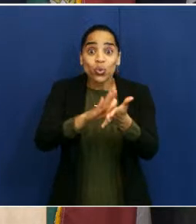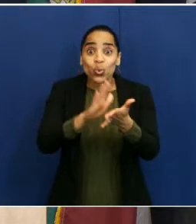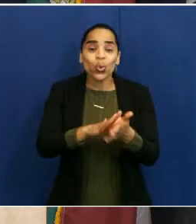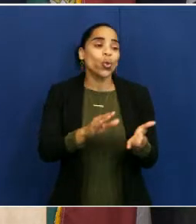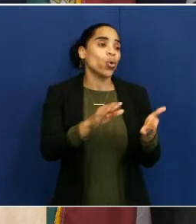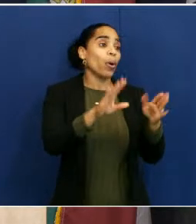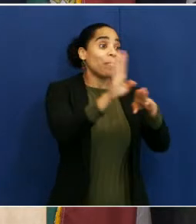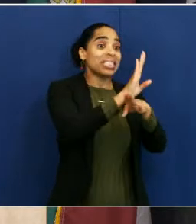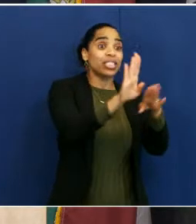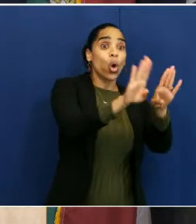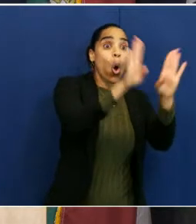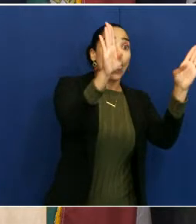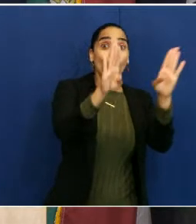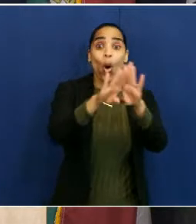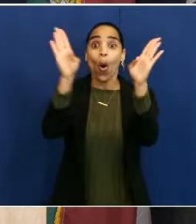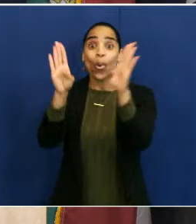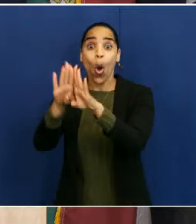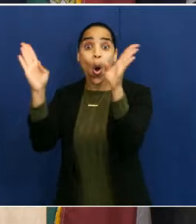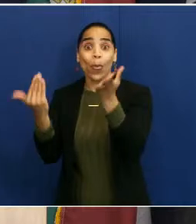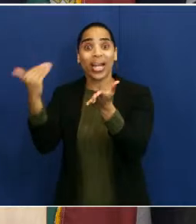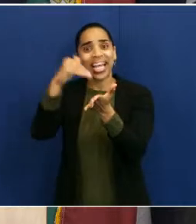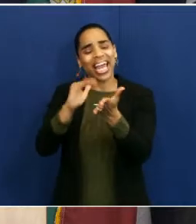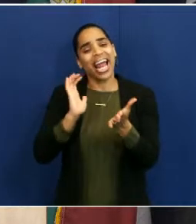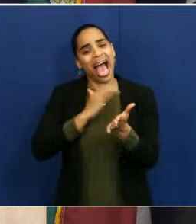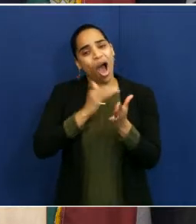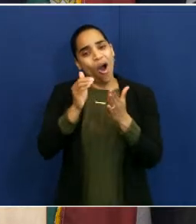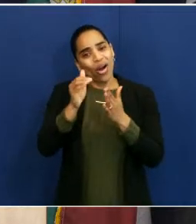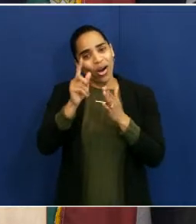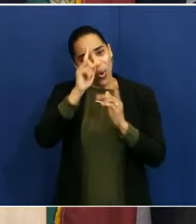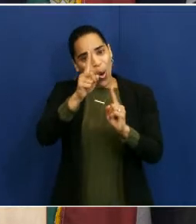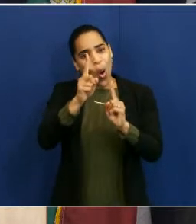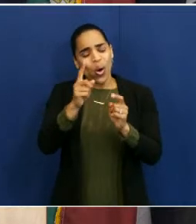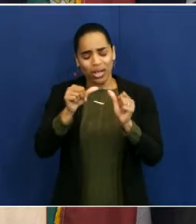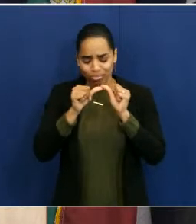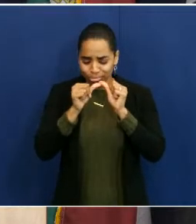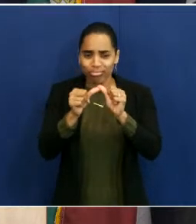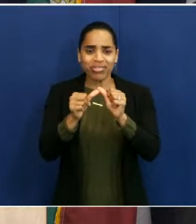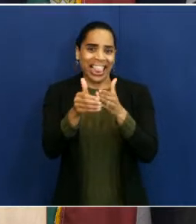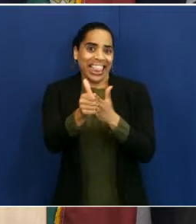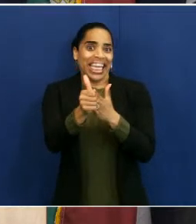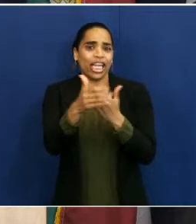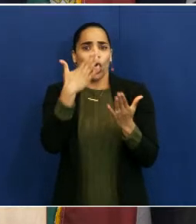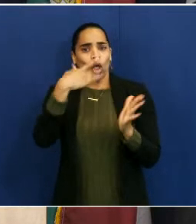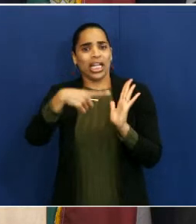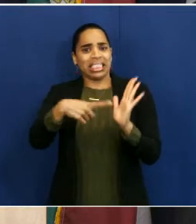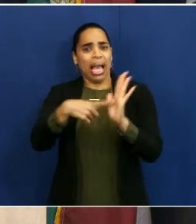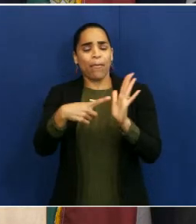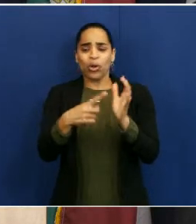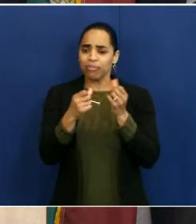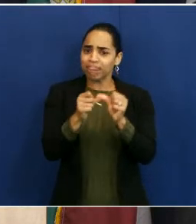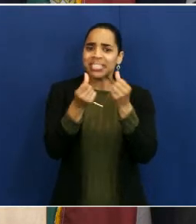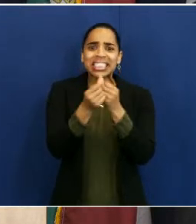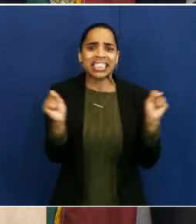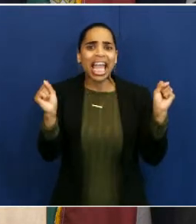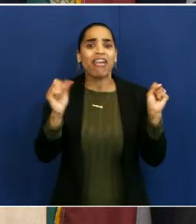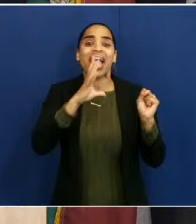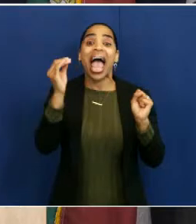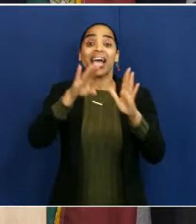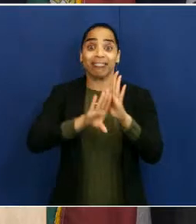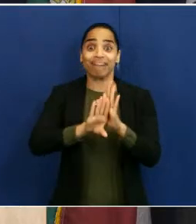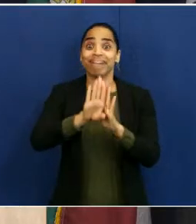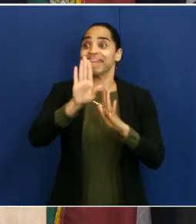reopened. We want to continue to be a leader, to be safe, to be strong, to get people vaccinated, and to work ourselves out of this in a positive